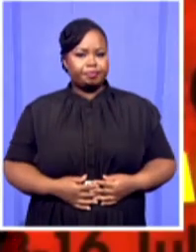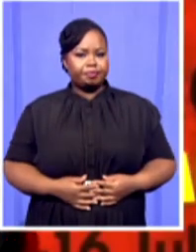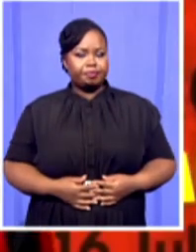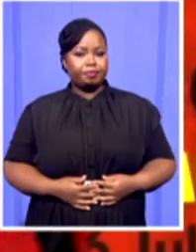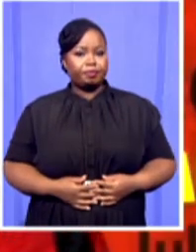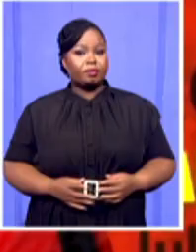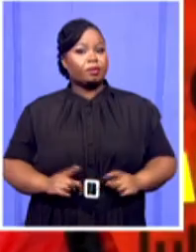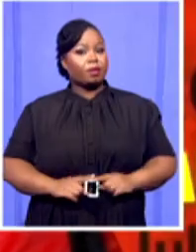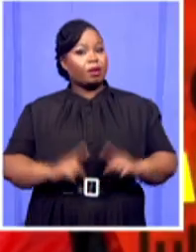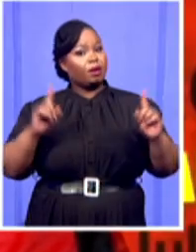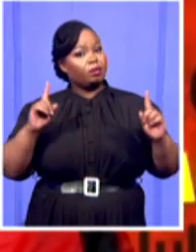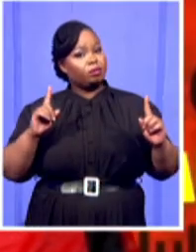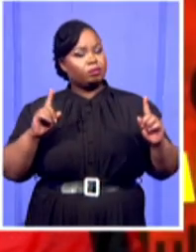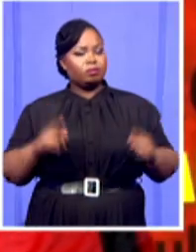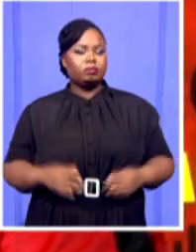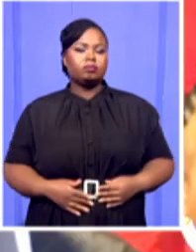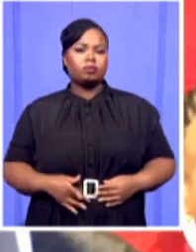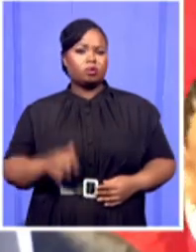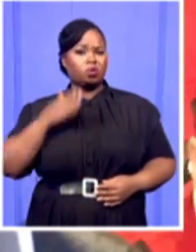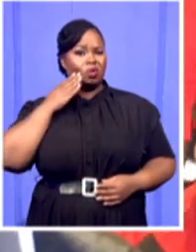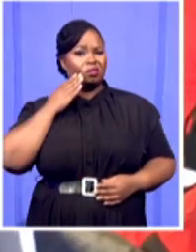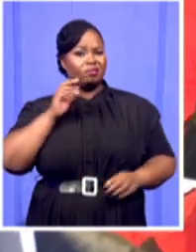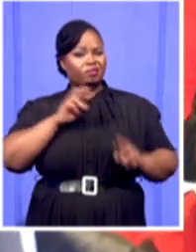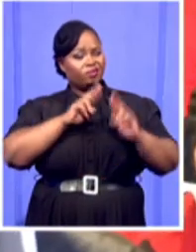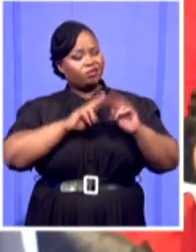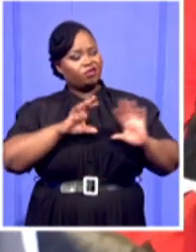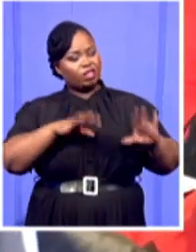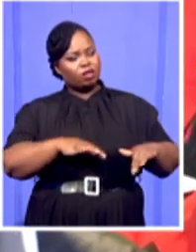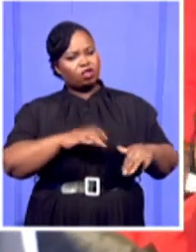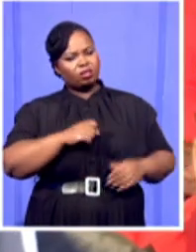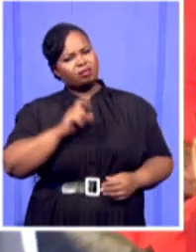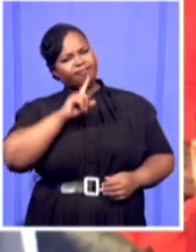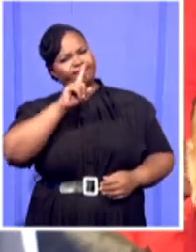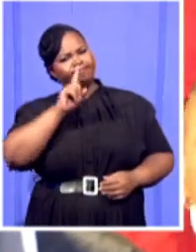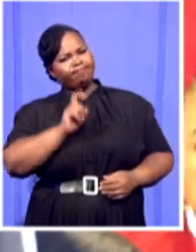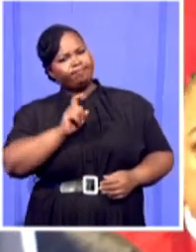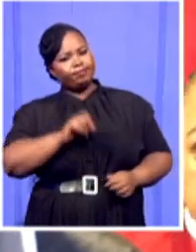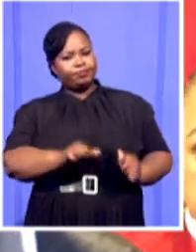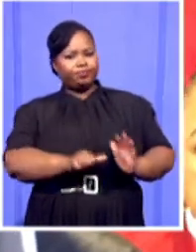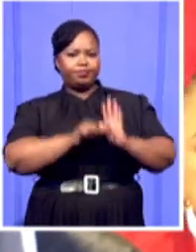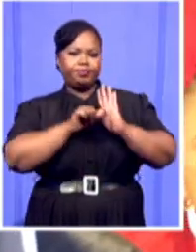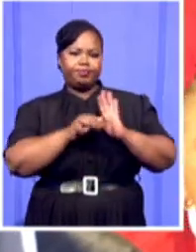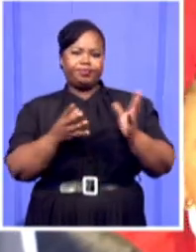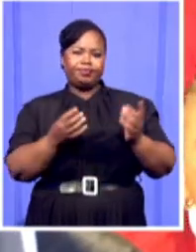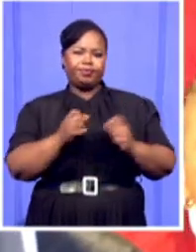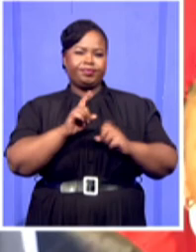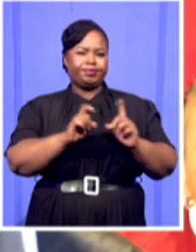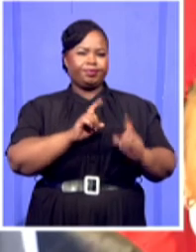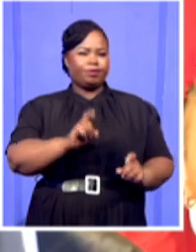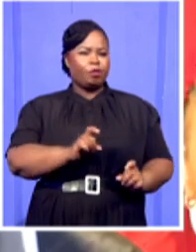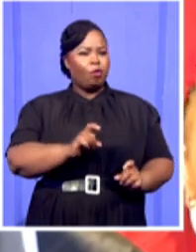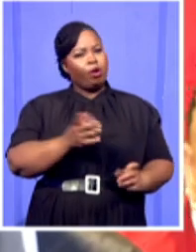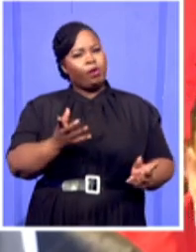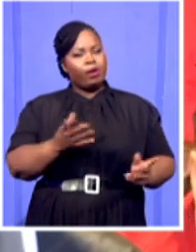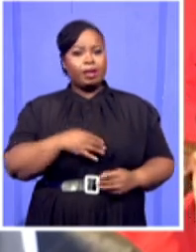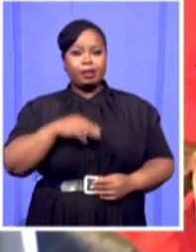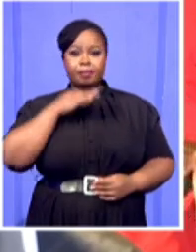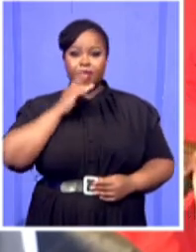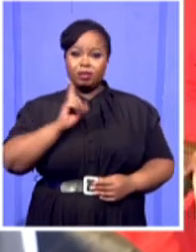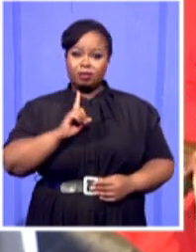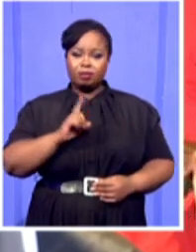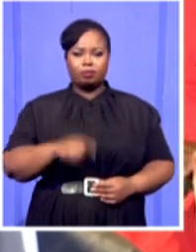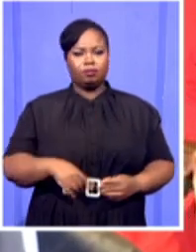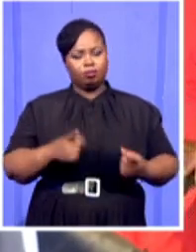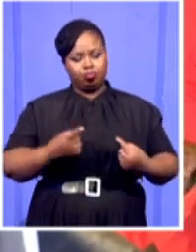But surely when then the Federation asks critical questions about the party, It means we need to use